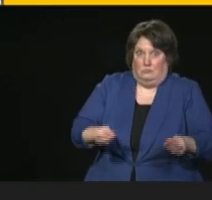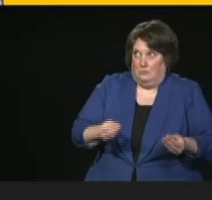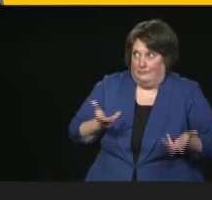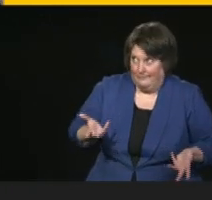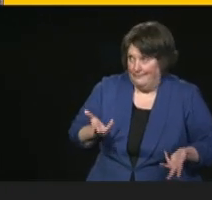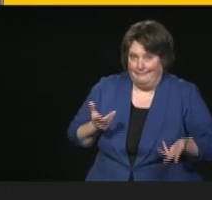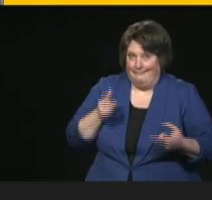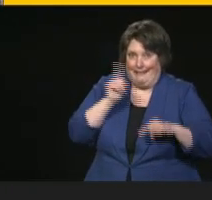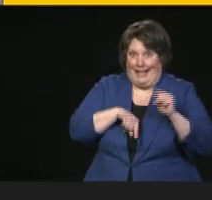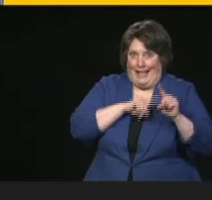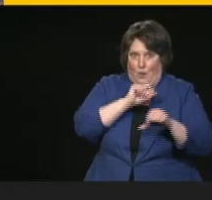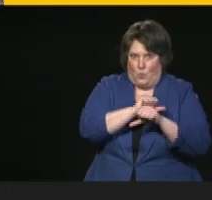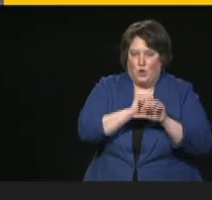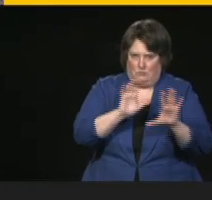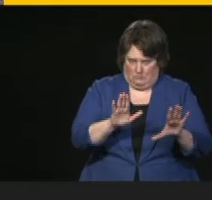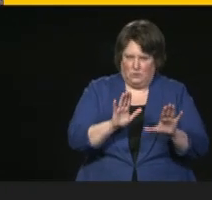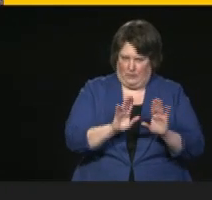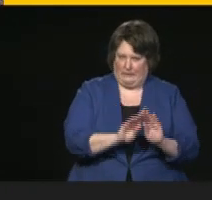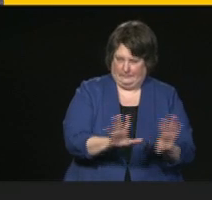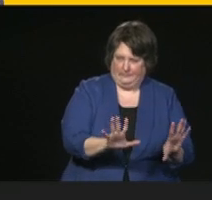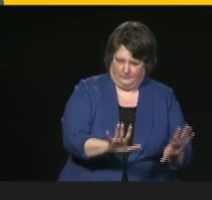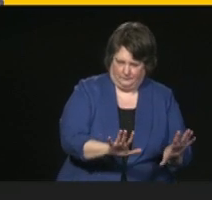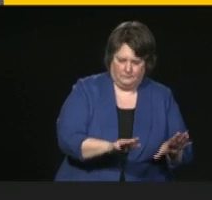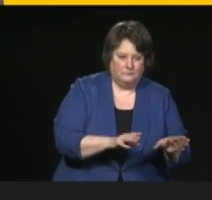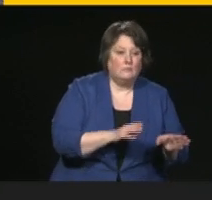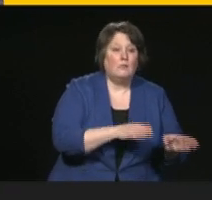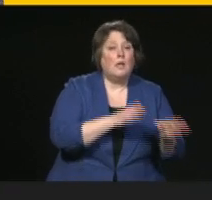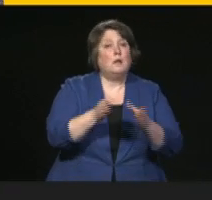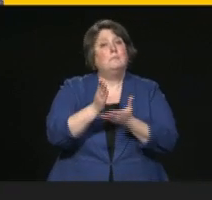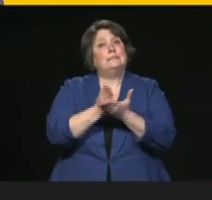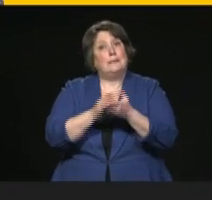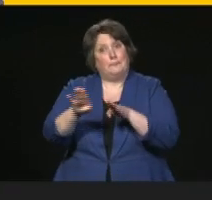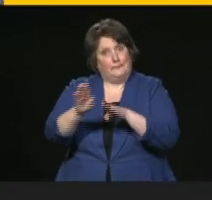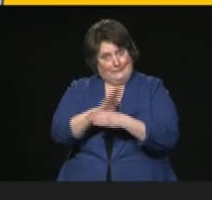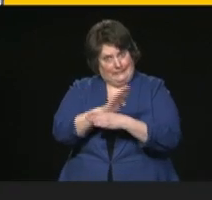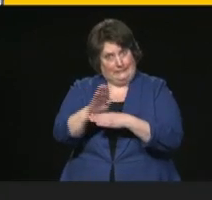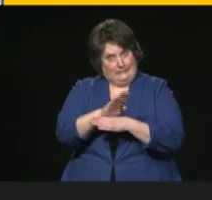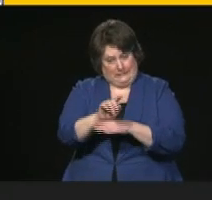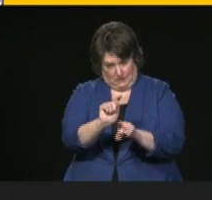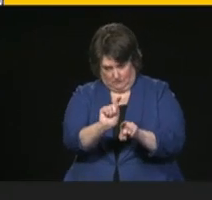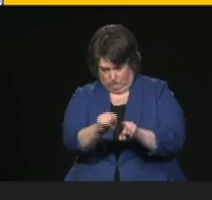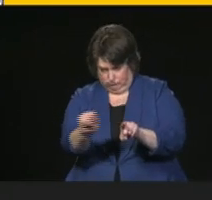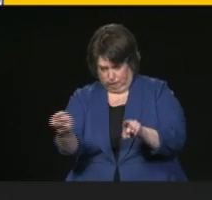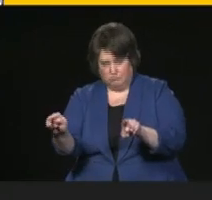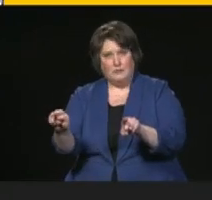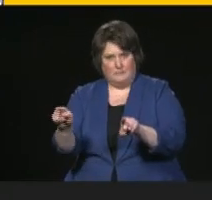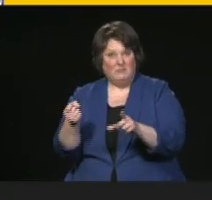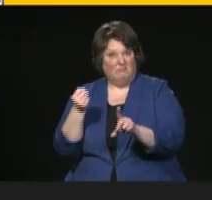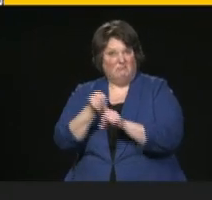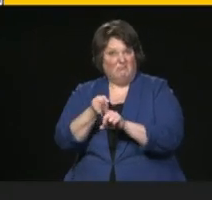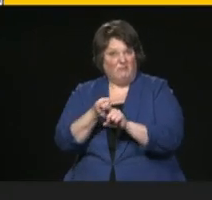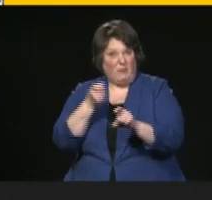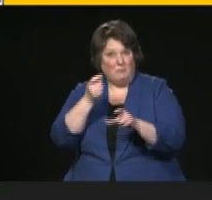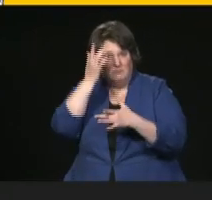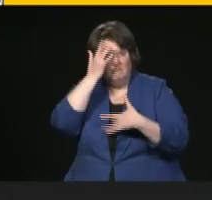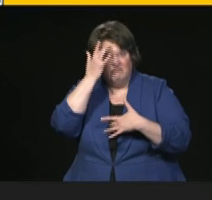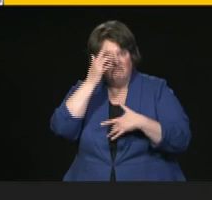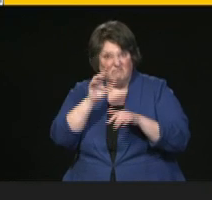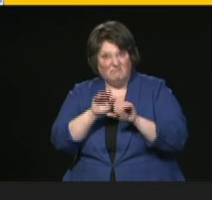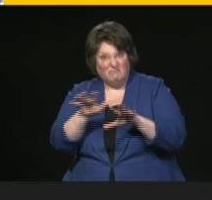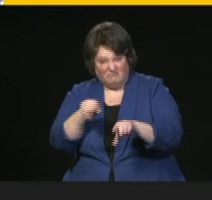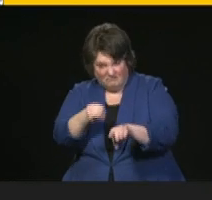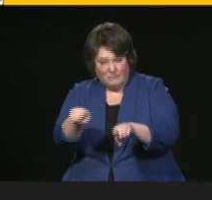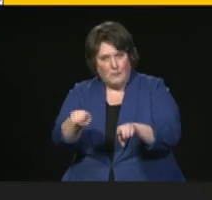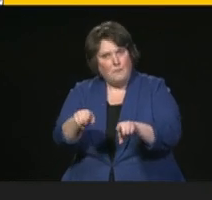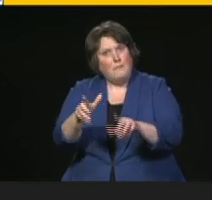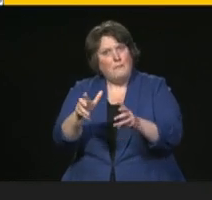will be businesses, though, that will be impacted by COVID-19, but who will want to continue to be paying their staff. So for